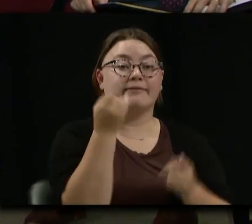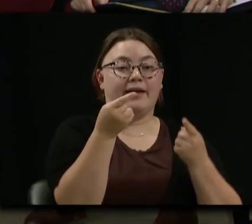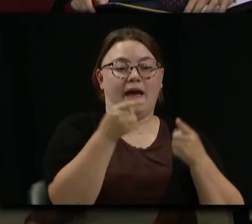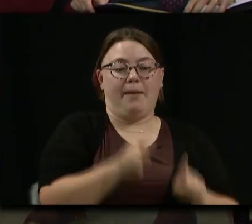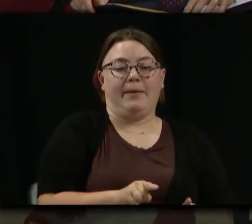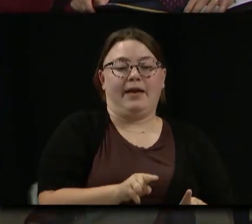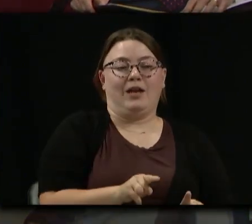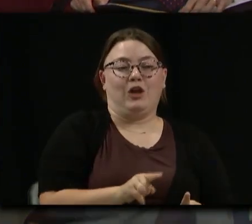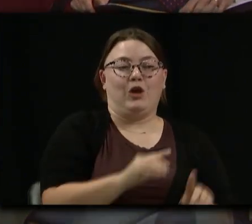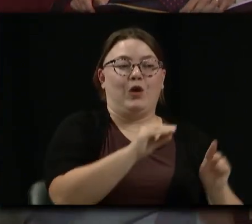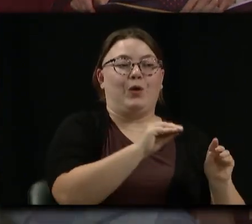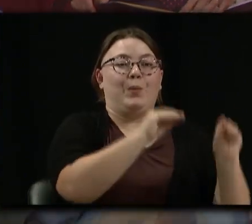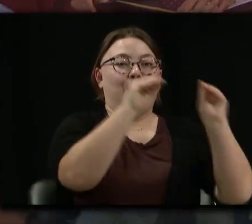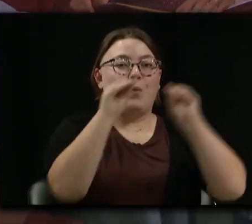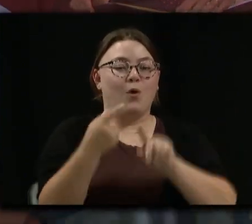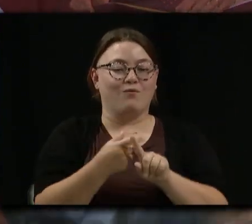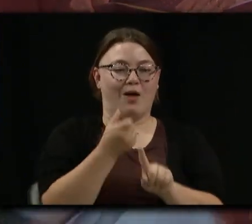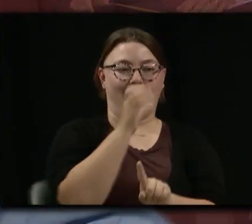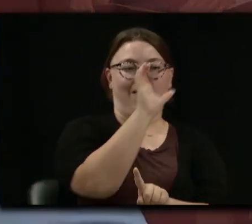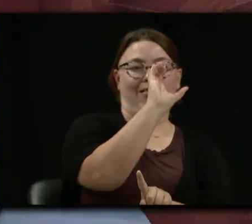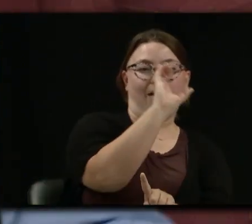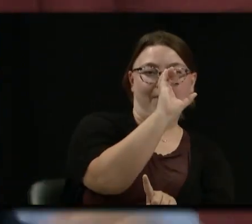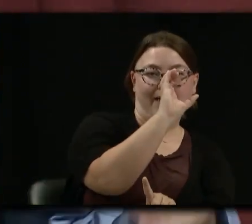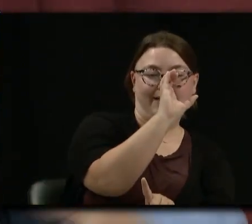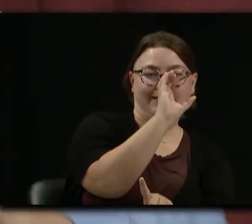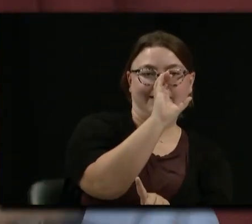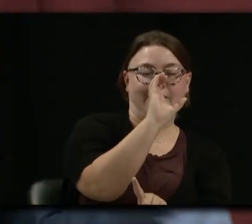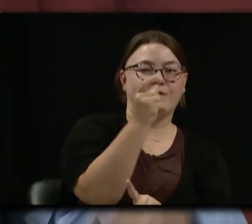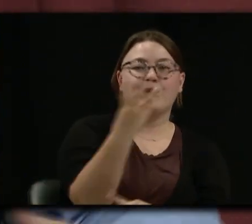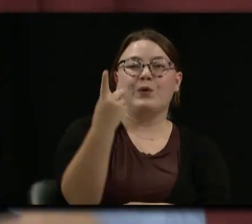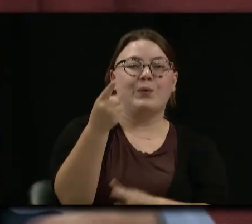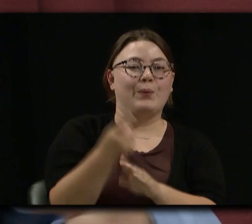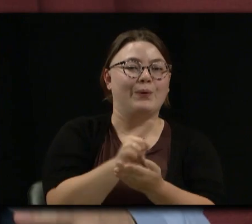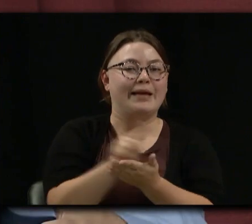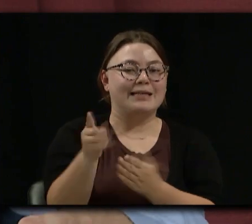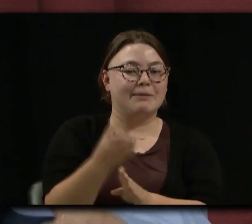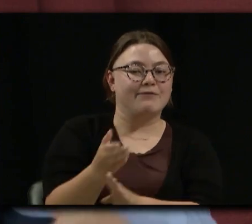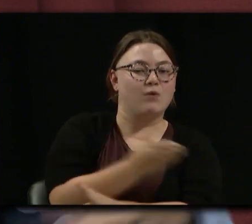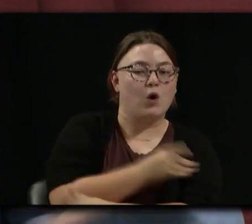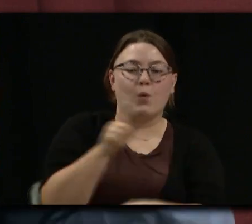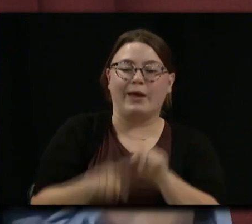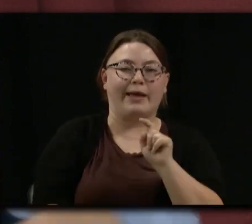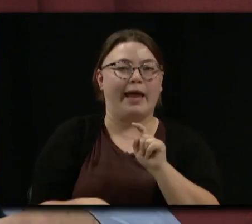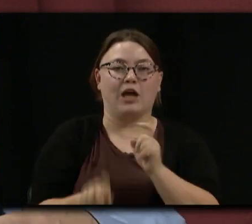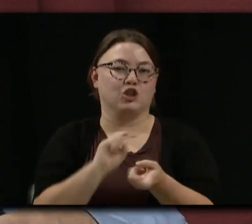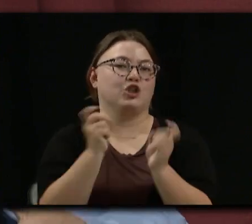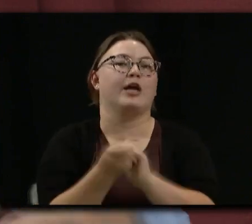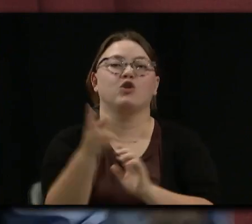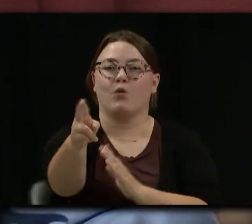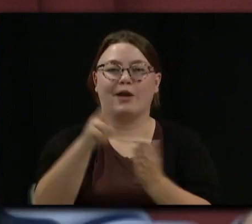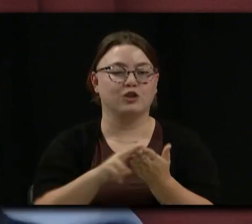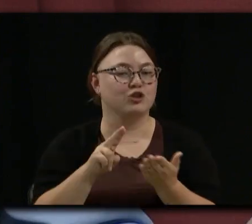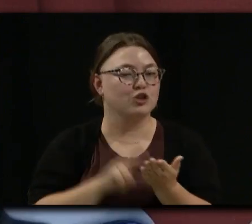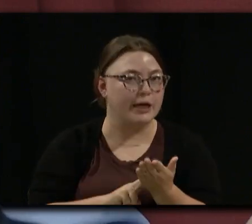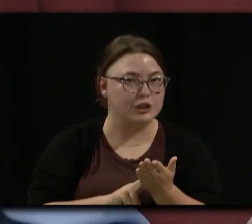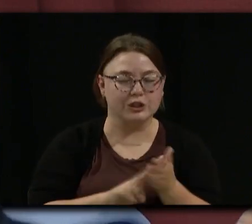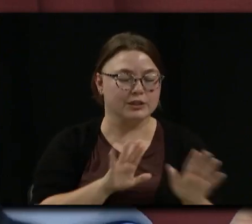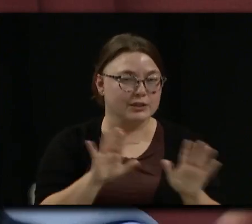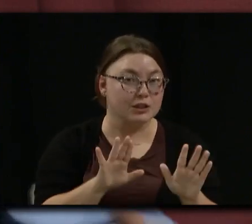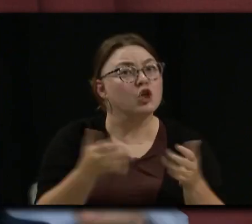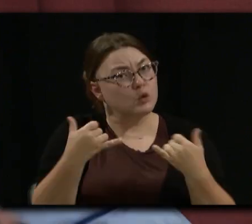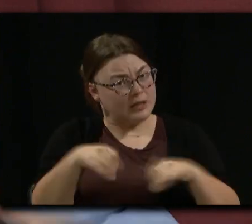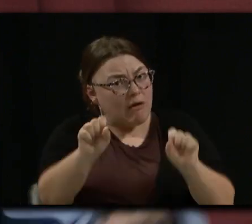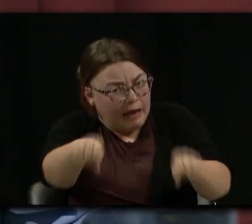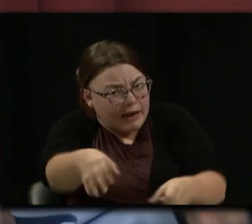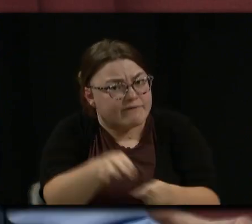say, Columbus to Dayton a couple weeks before. Of course, we can't get you registered and all that or change that. You're still able to vote